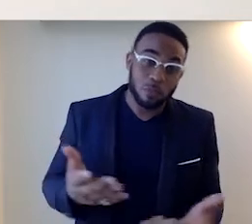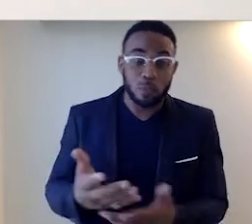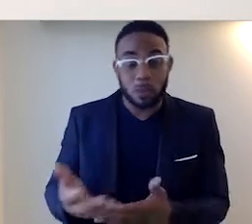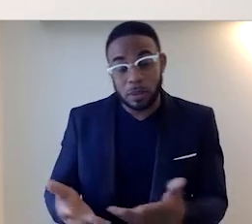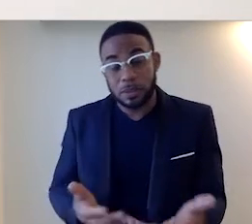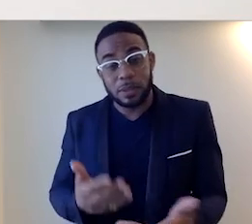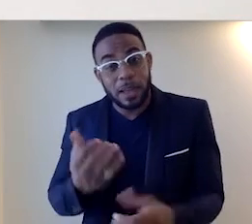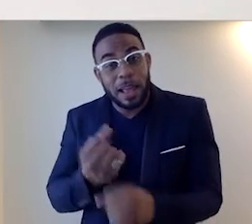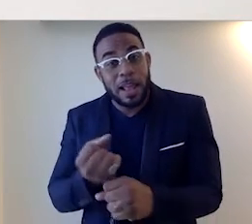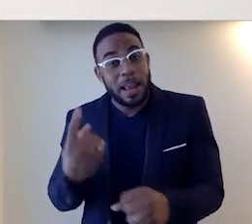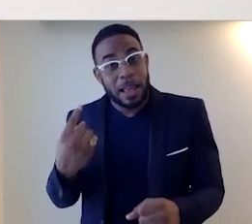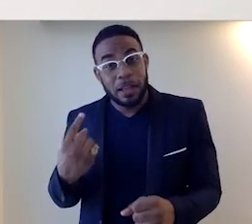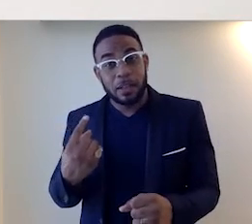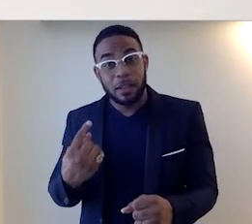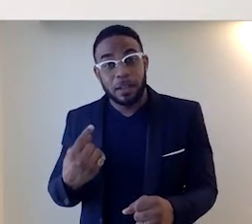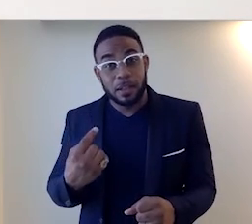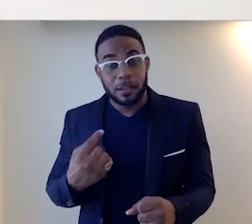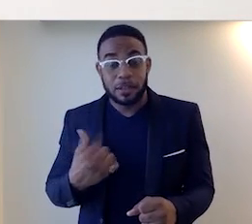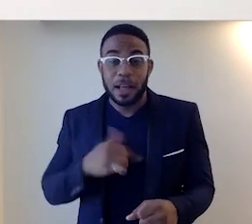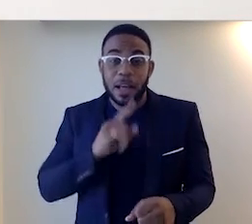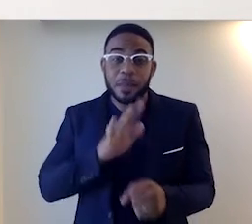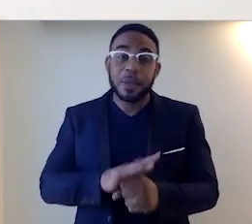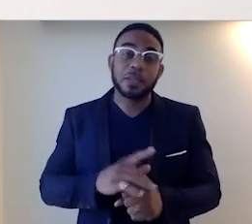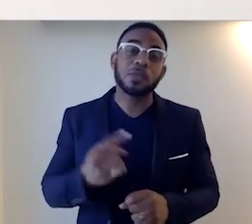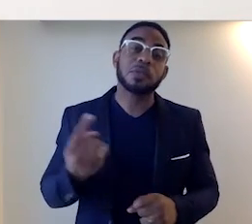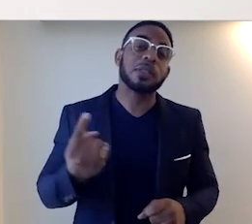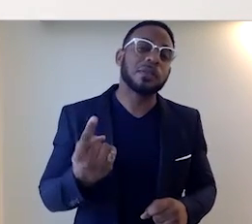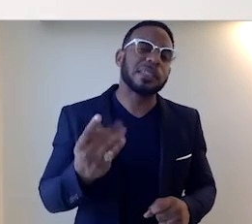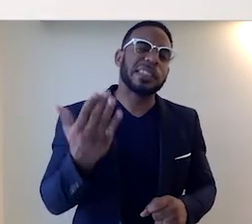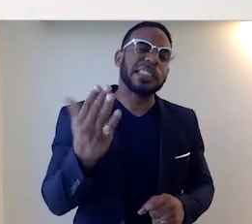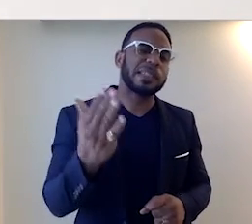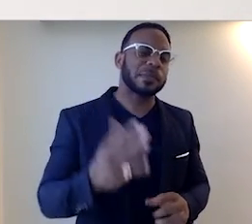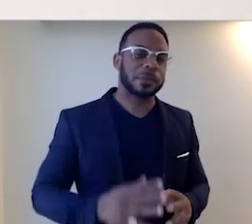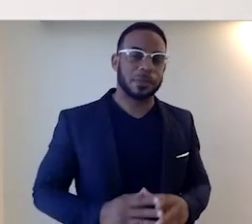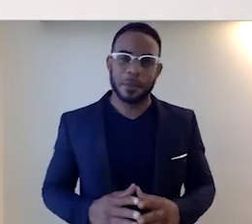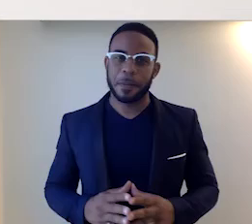Well, last year I committed to something similar.